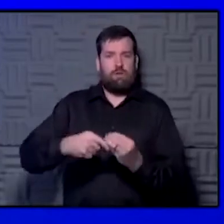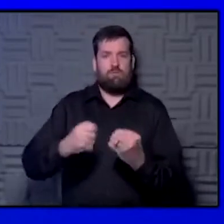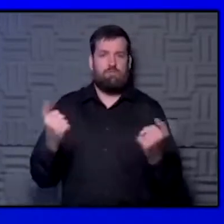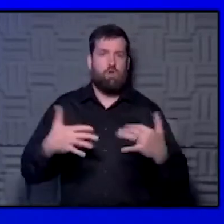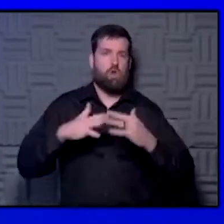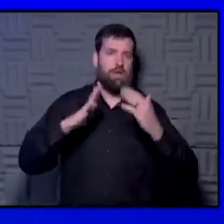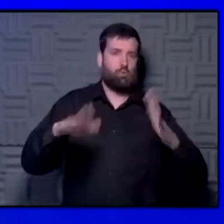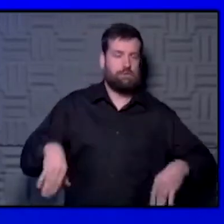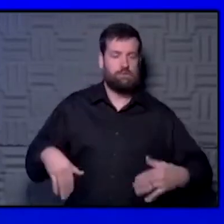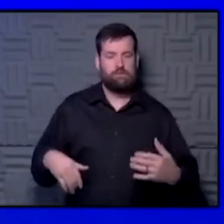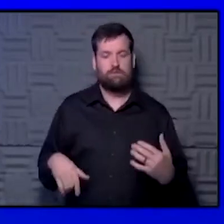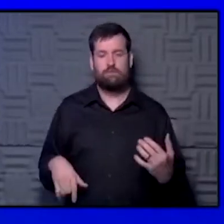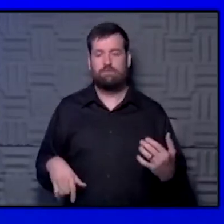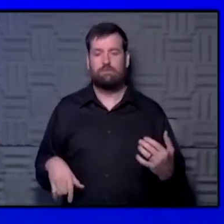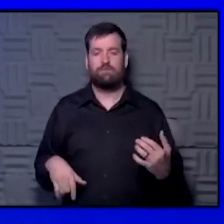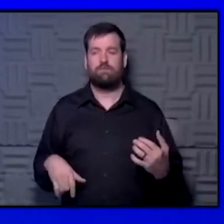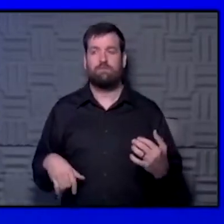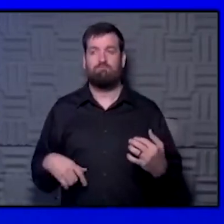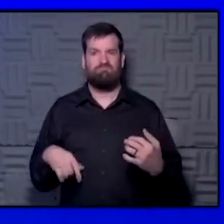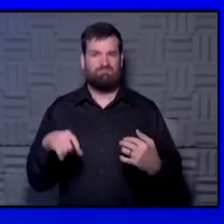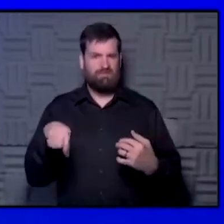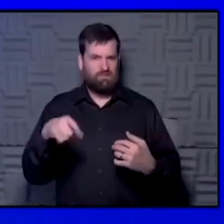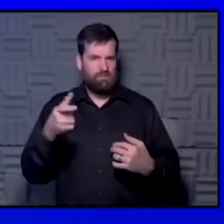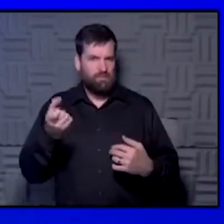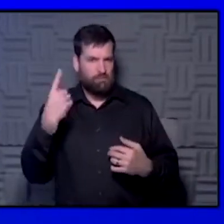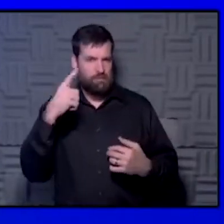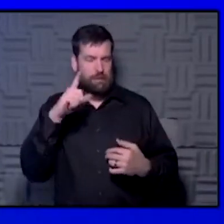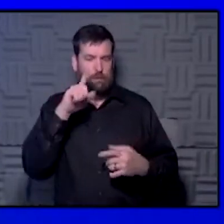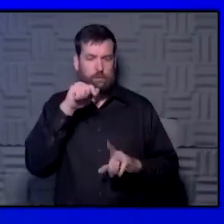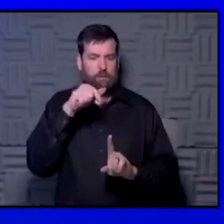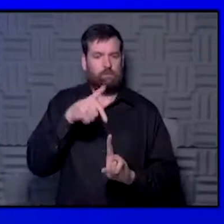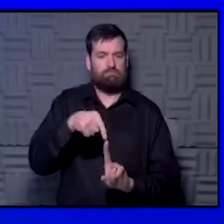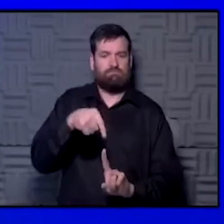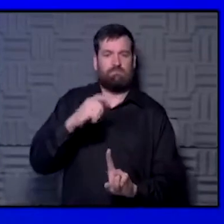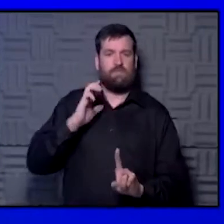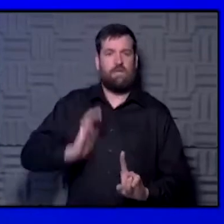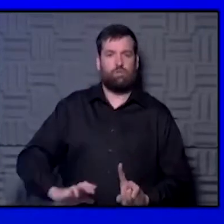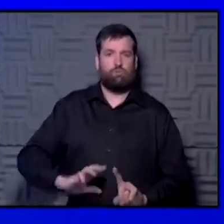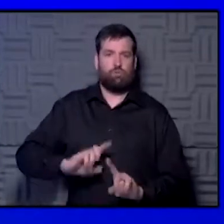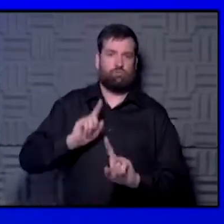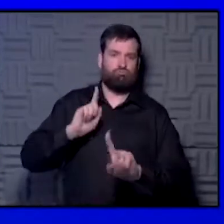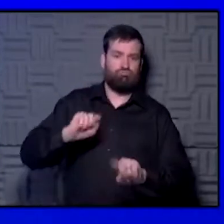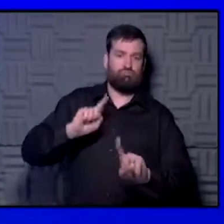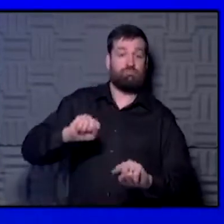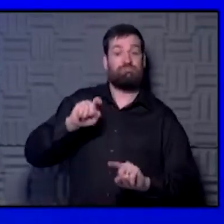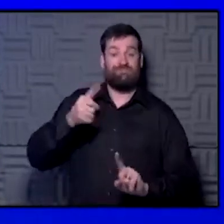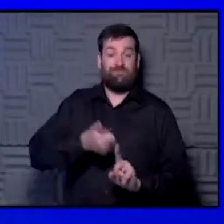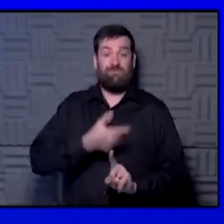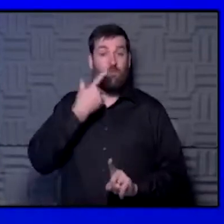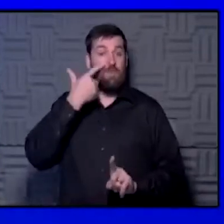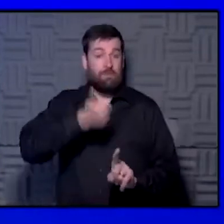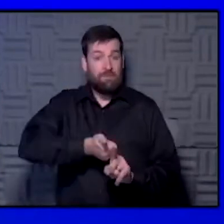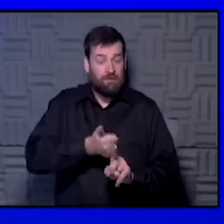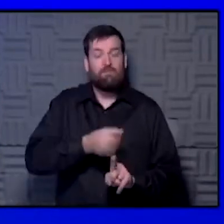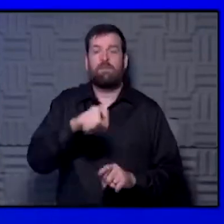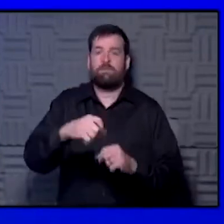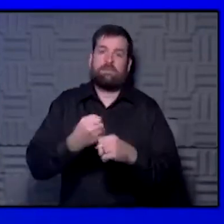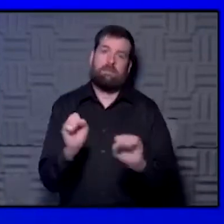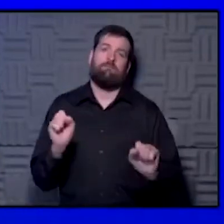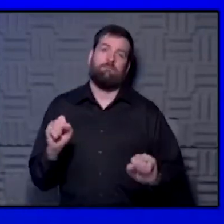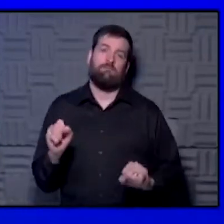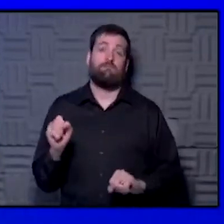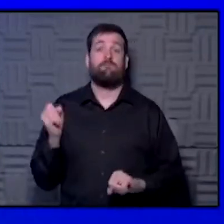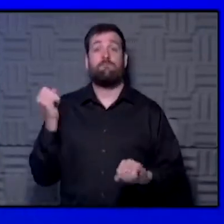need to understand the clients or the customers who come, so it needs to be safe for them. Certainly if you